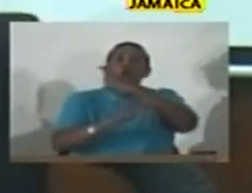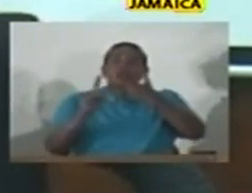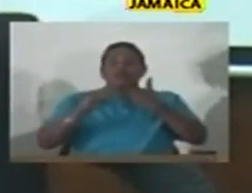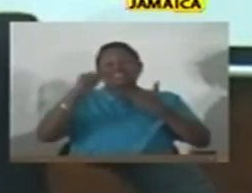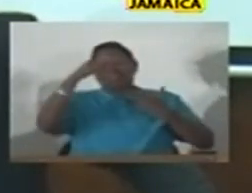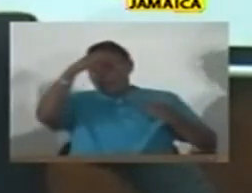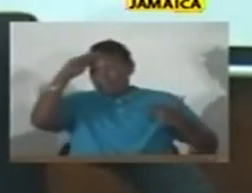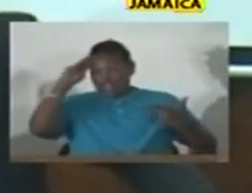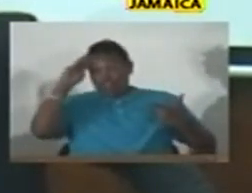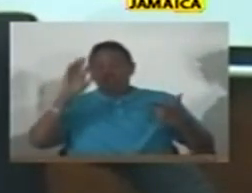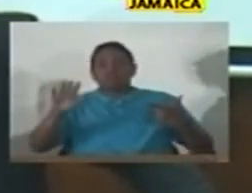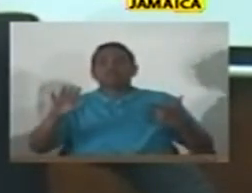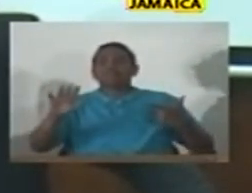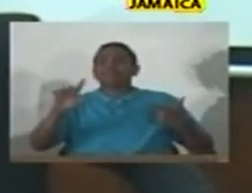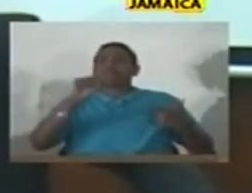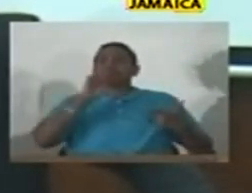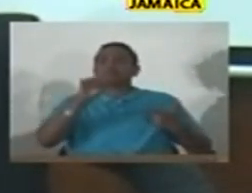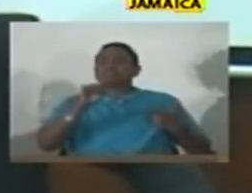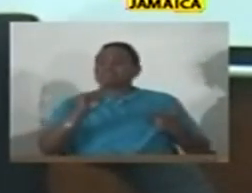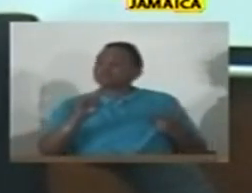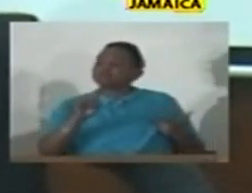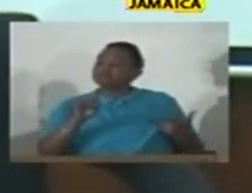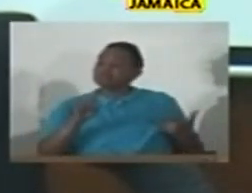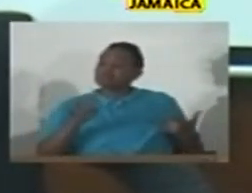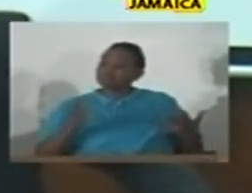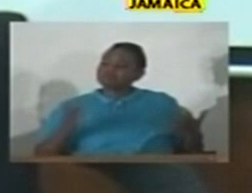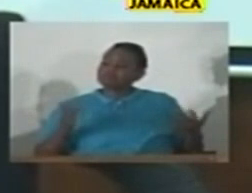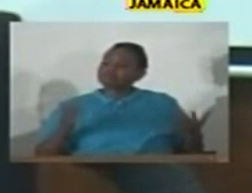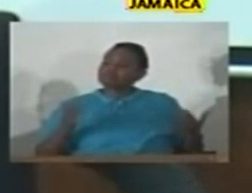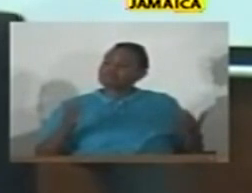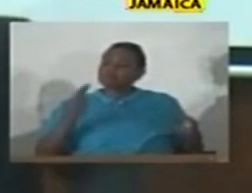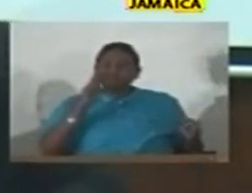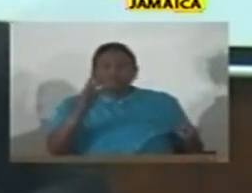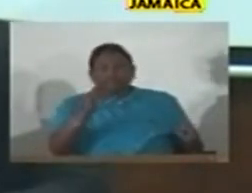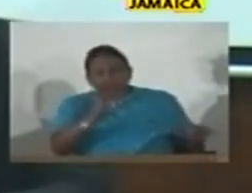Mary, accounting for roughly